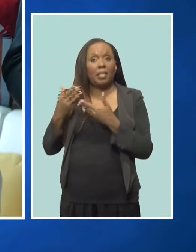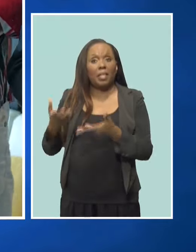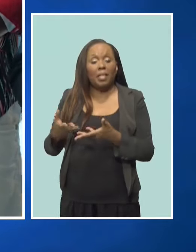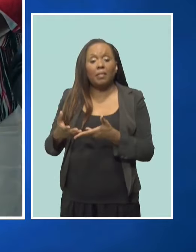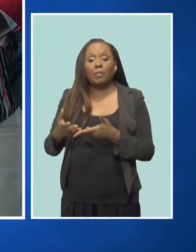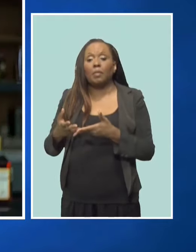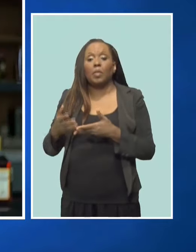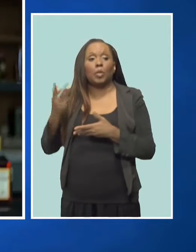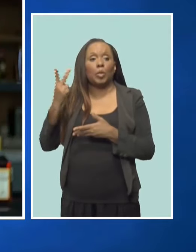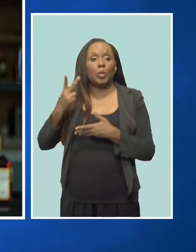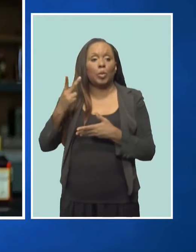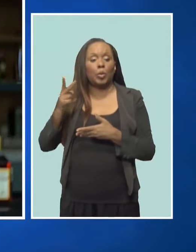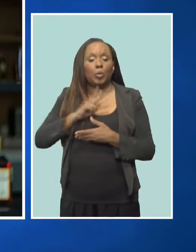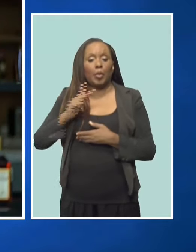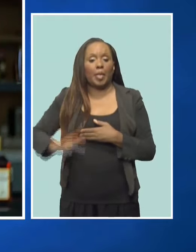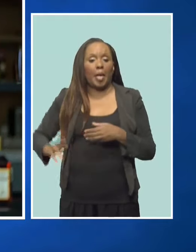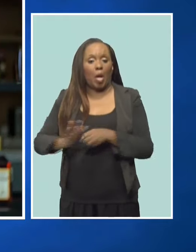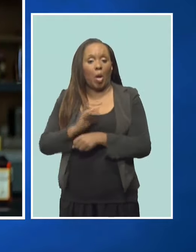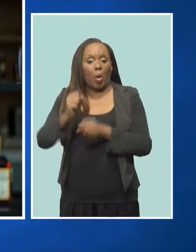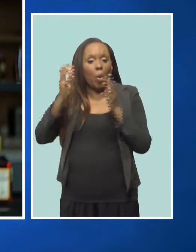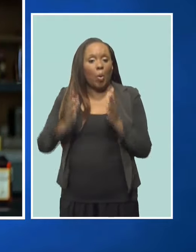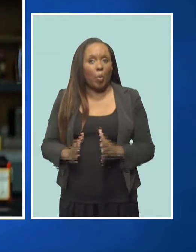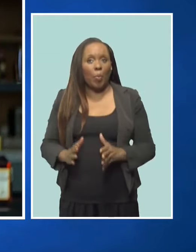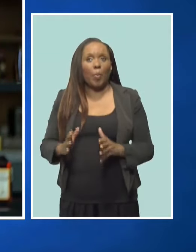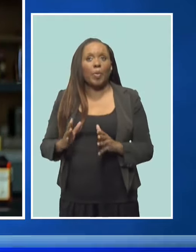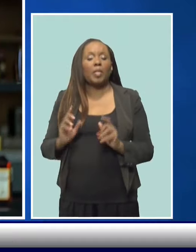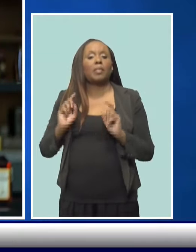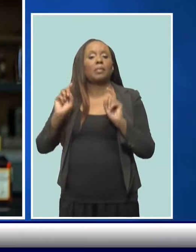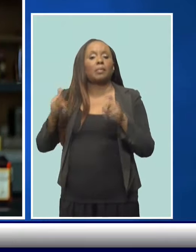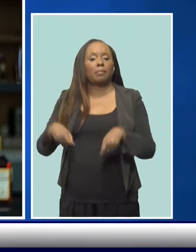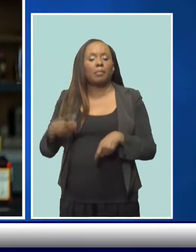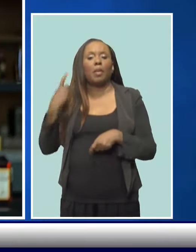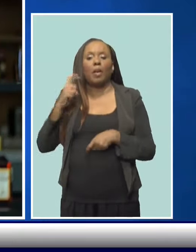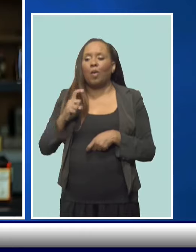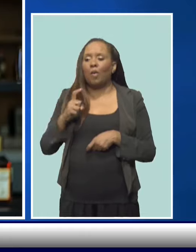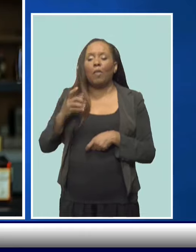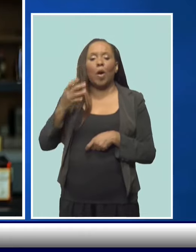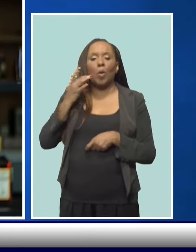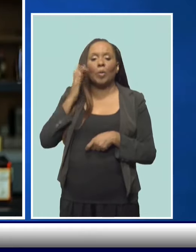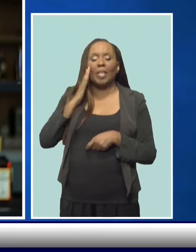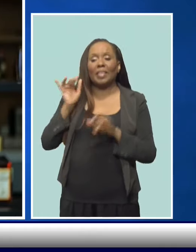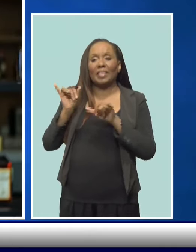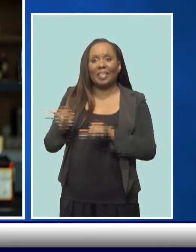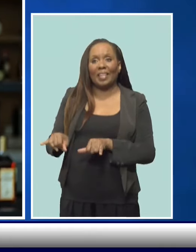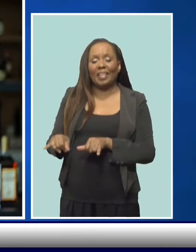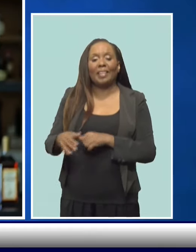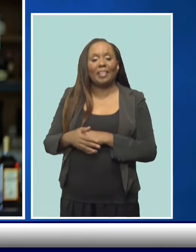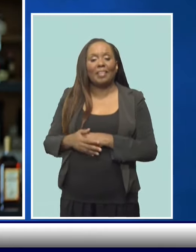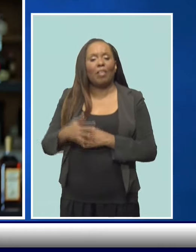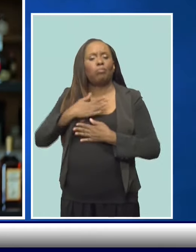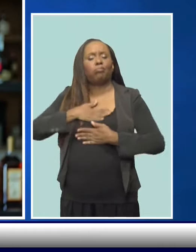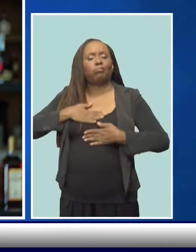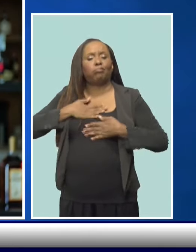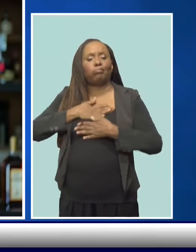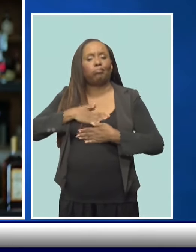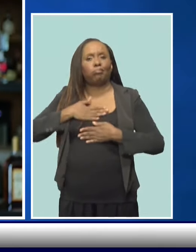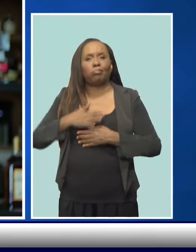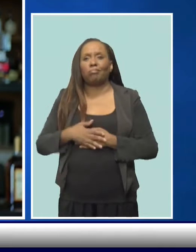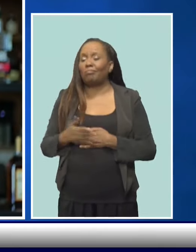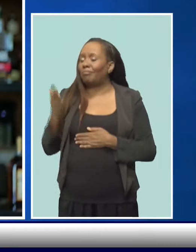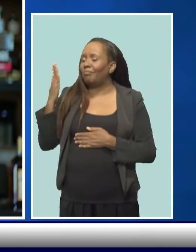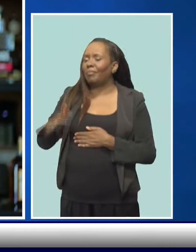it's not the first time given to the community, but it's our first time given to this particular event. But